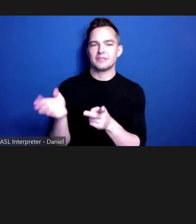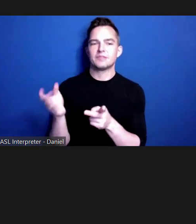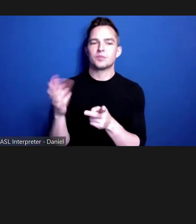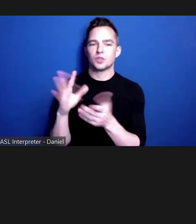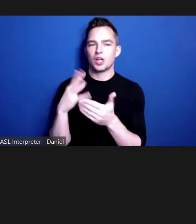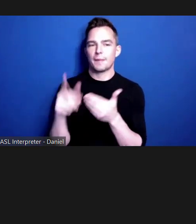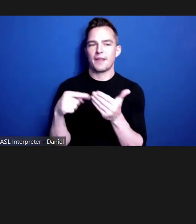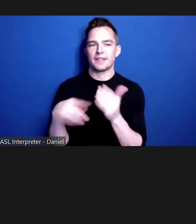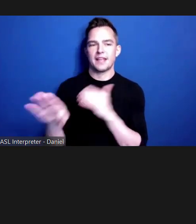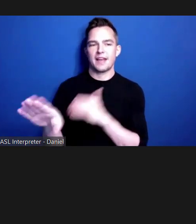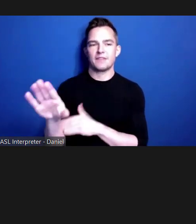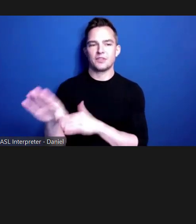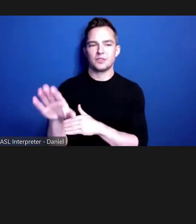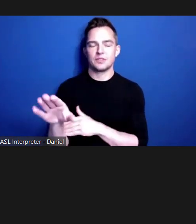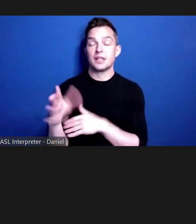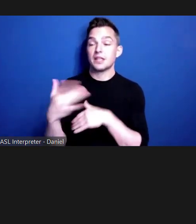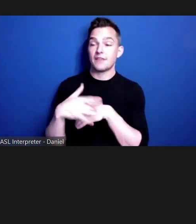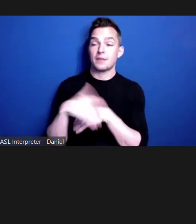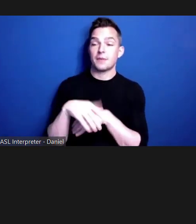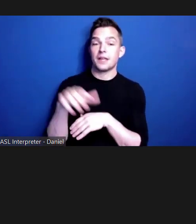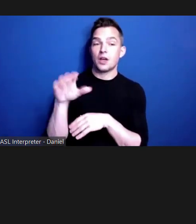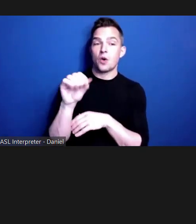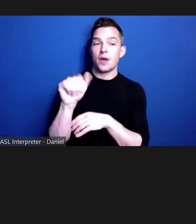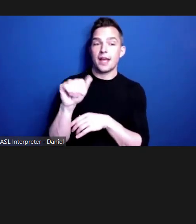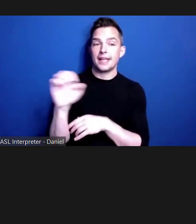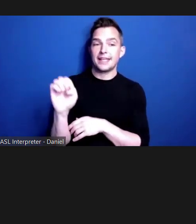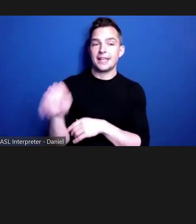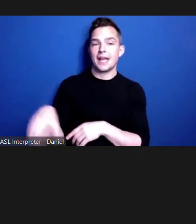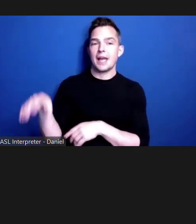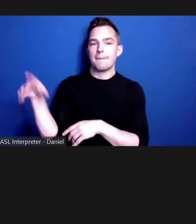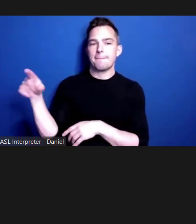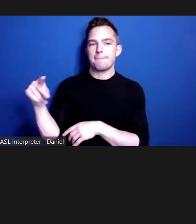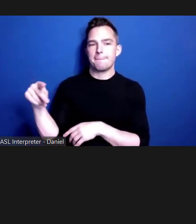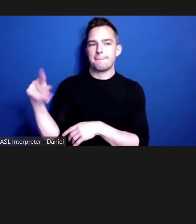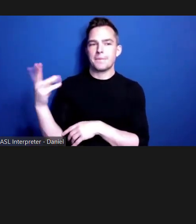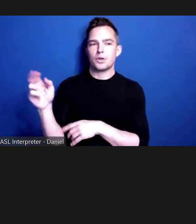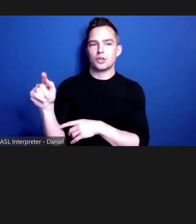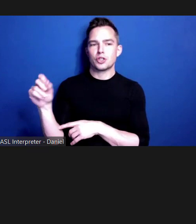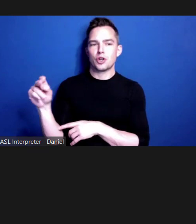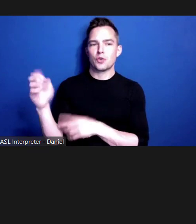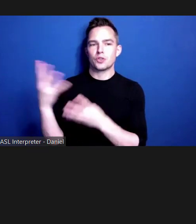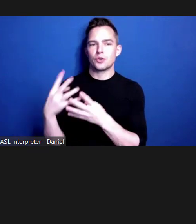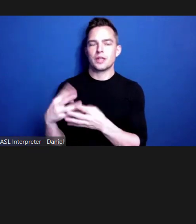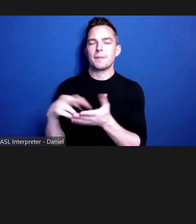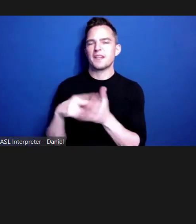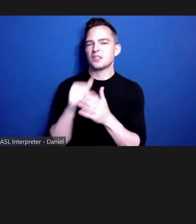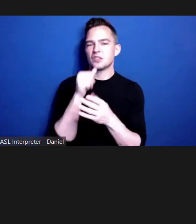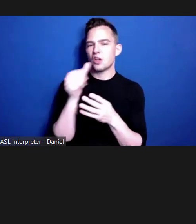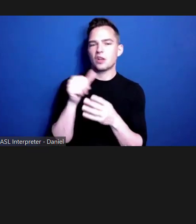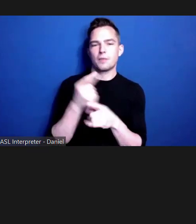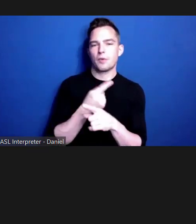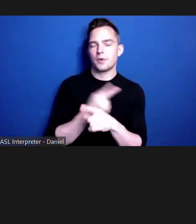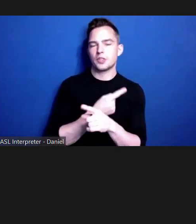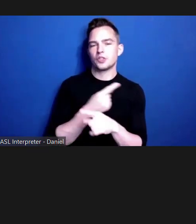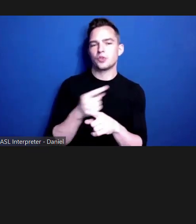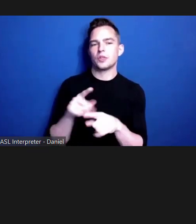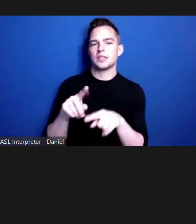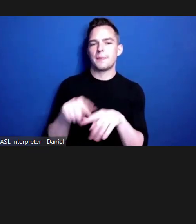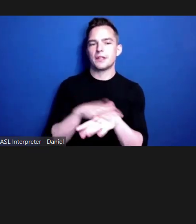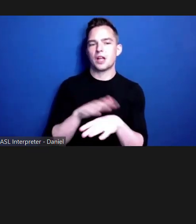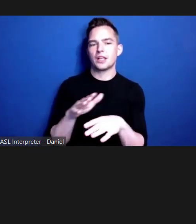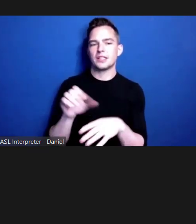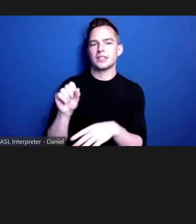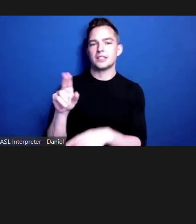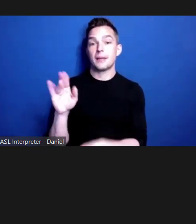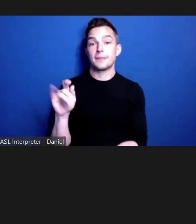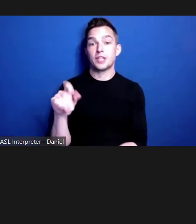the availability of OAE and pure tone screening means that it's no longer appropriate to rely solely on subjective methods